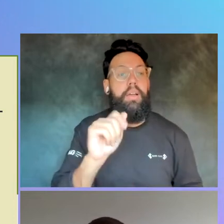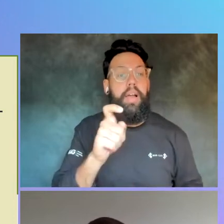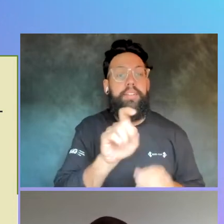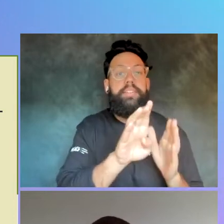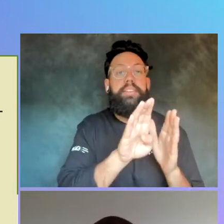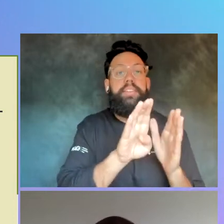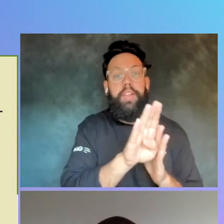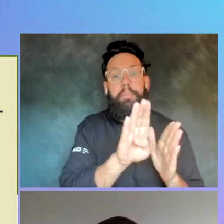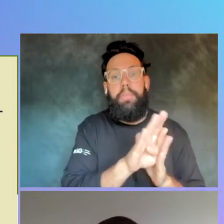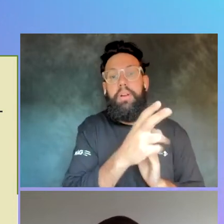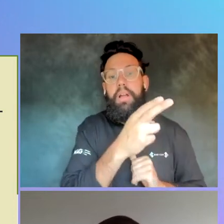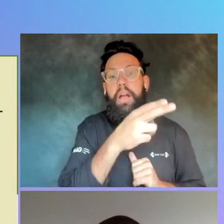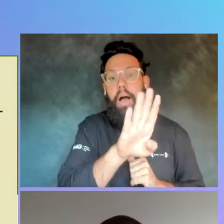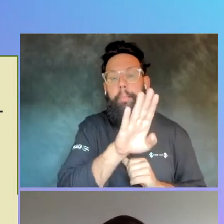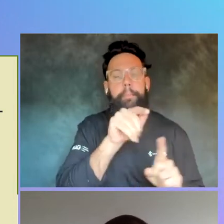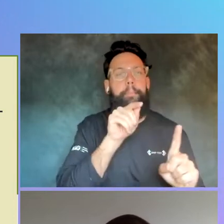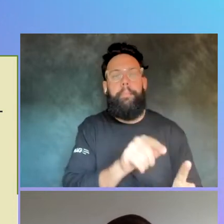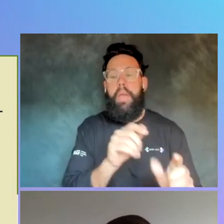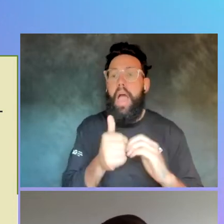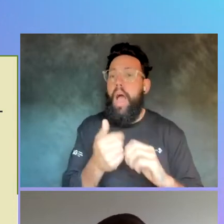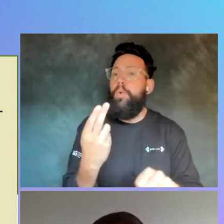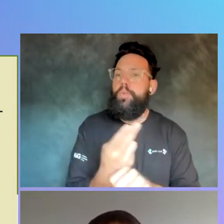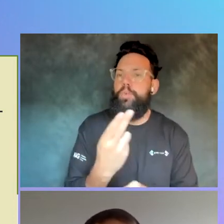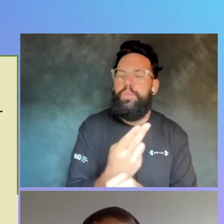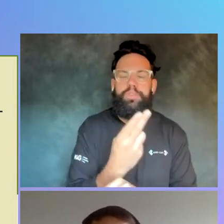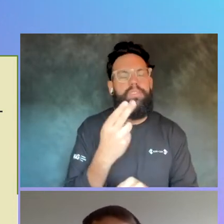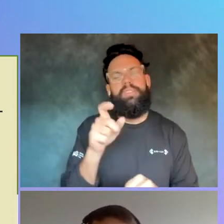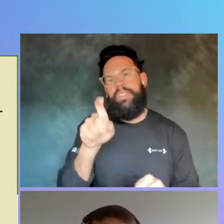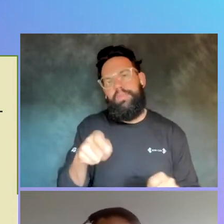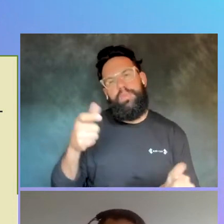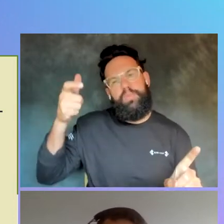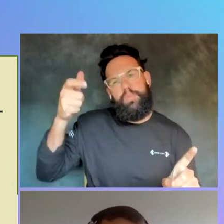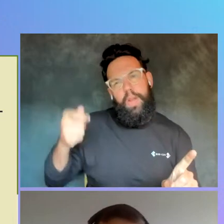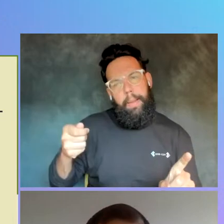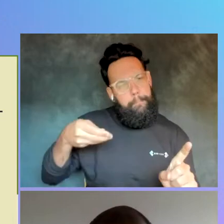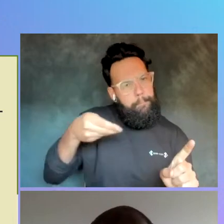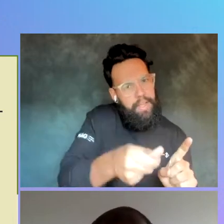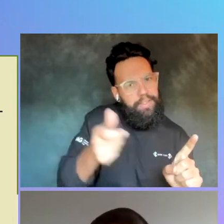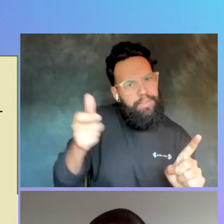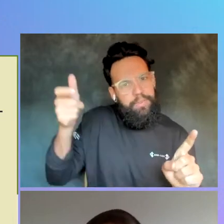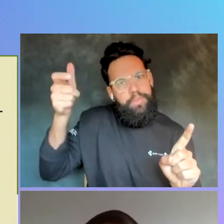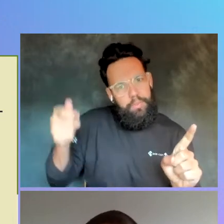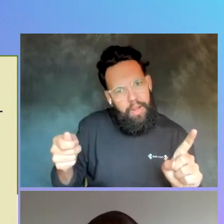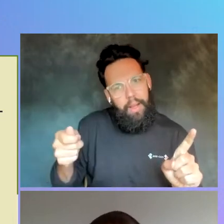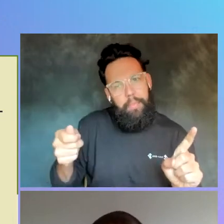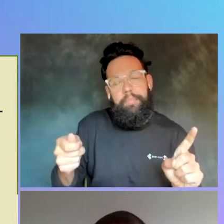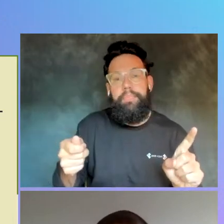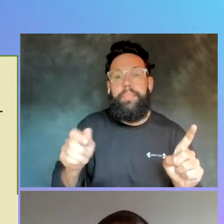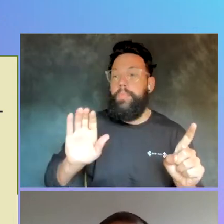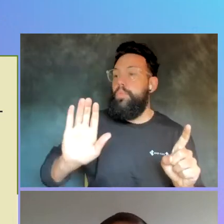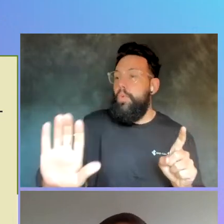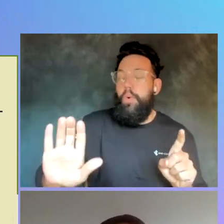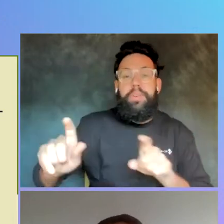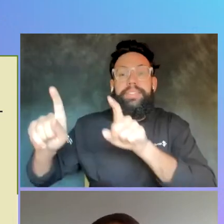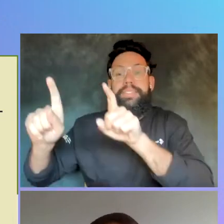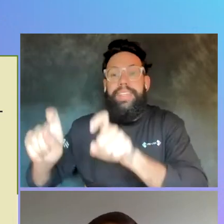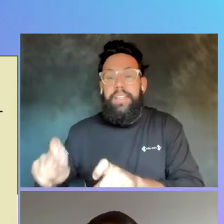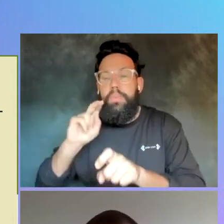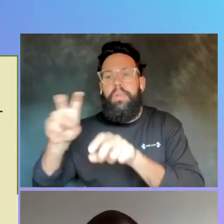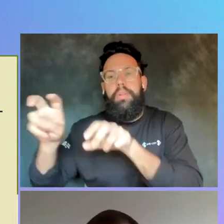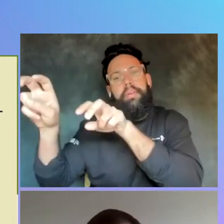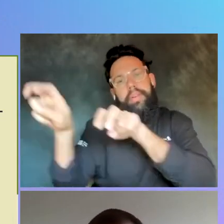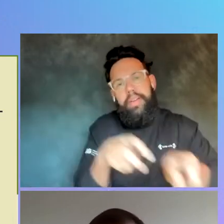platform that takes your reports, or rather takes the data from your accessibility tests and